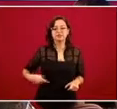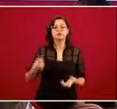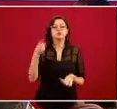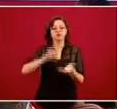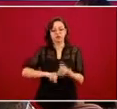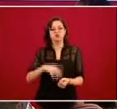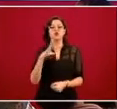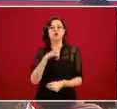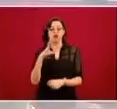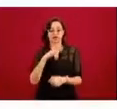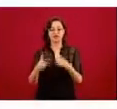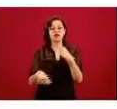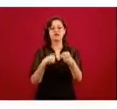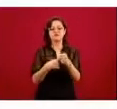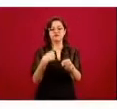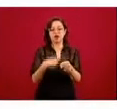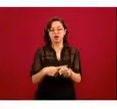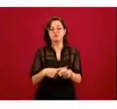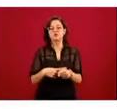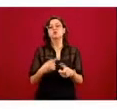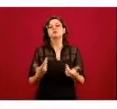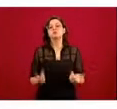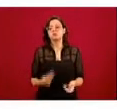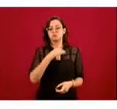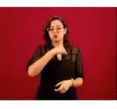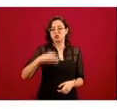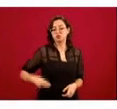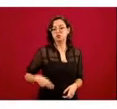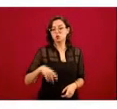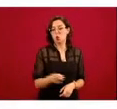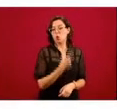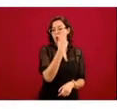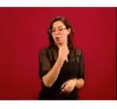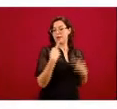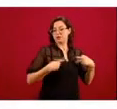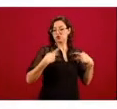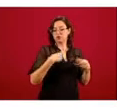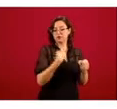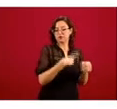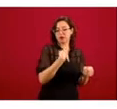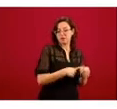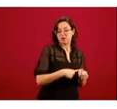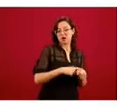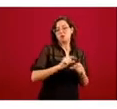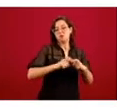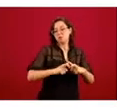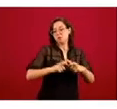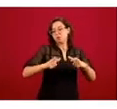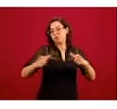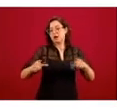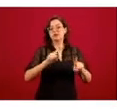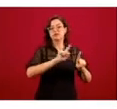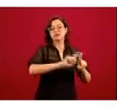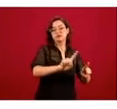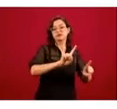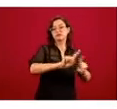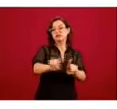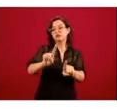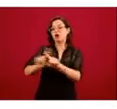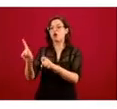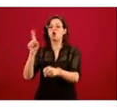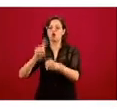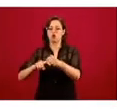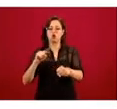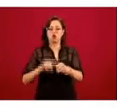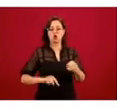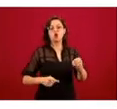municipality in those municipalities that have reported cases, and it goes from one case to more